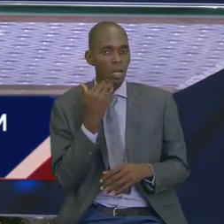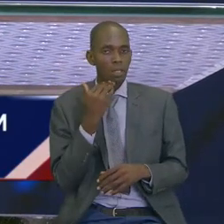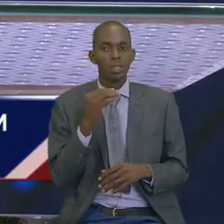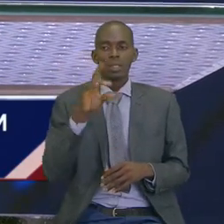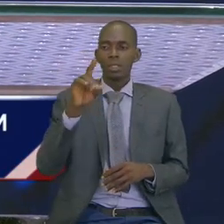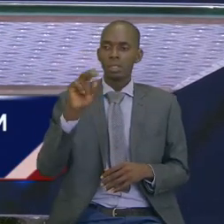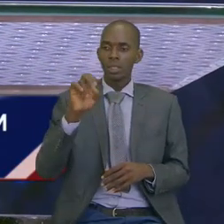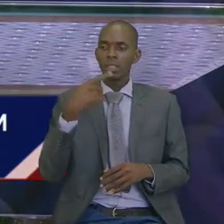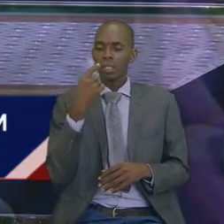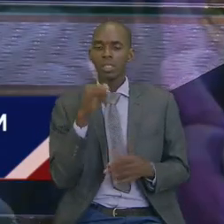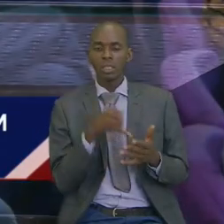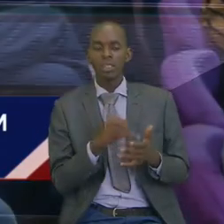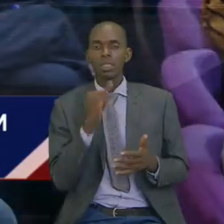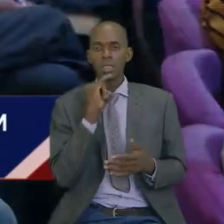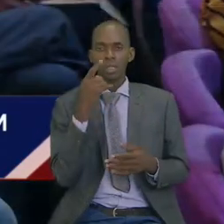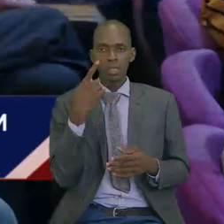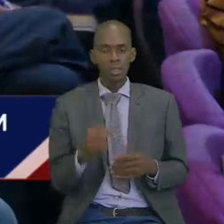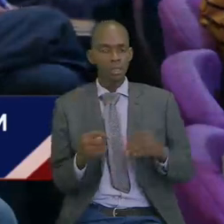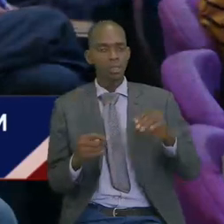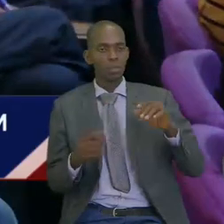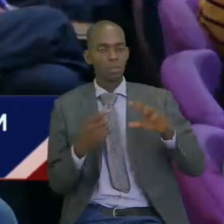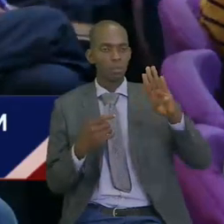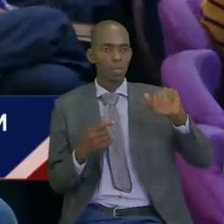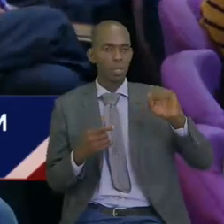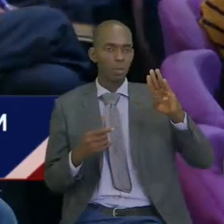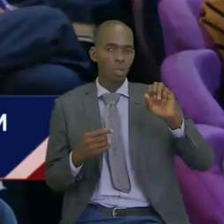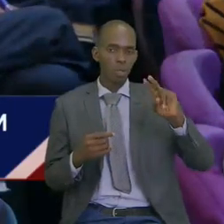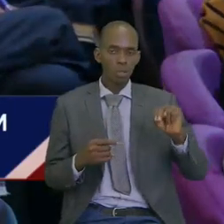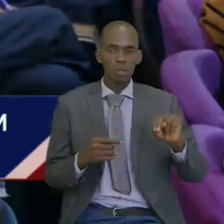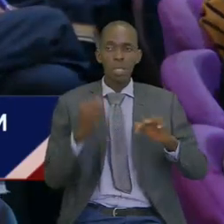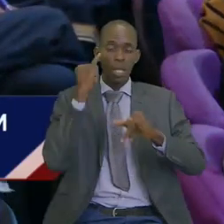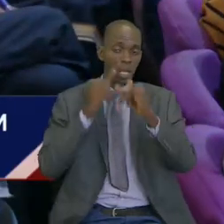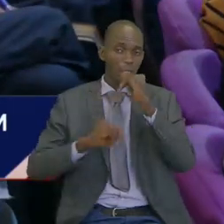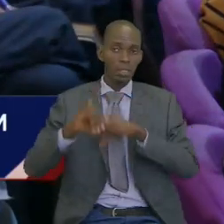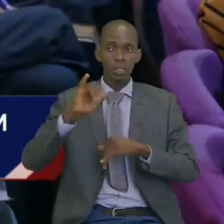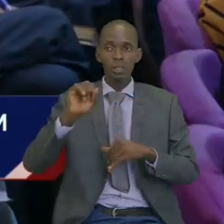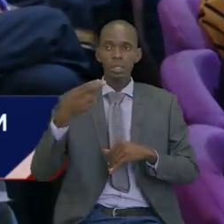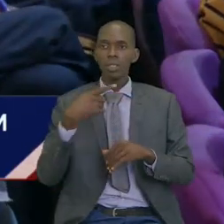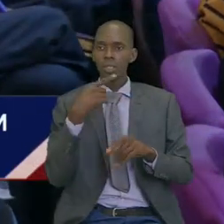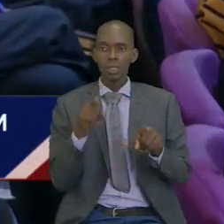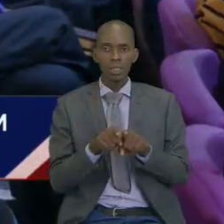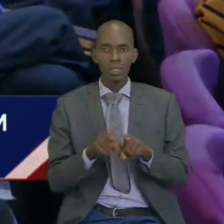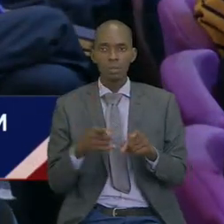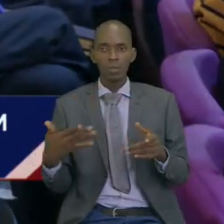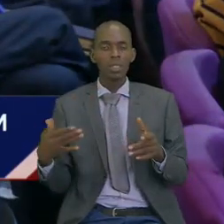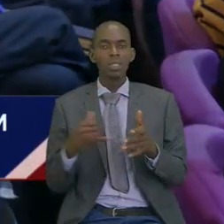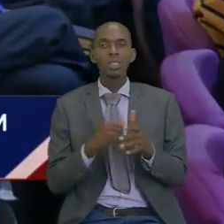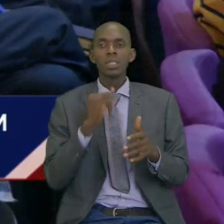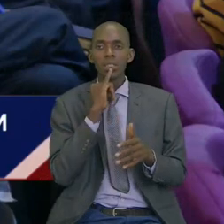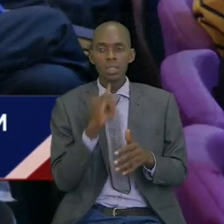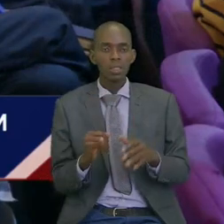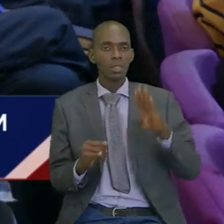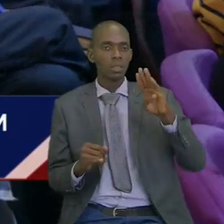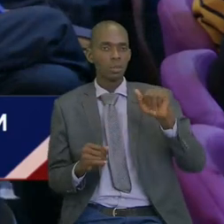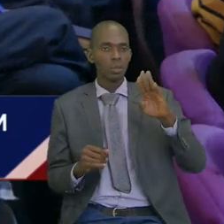said, that's Babylon. Isn't it wonderful that no matter where the preachers are, they say the